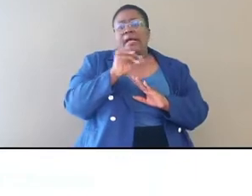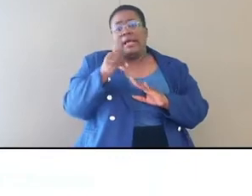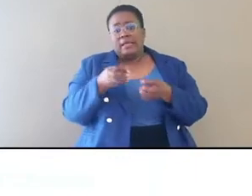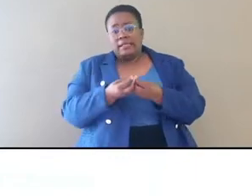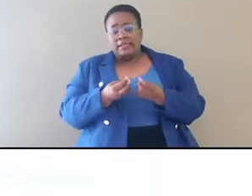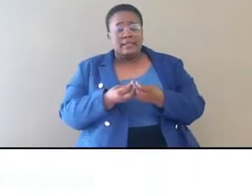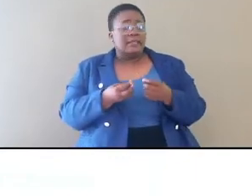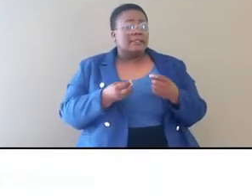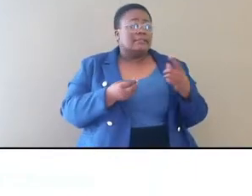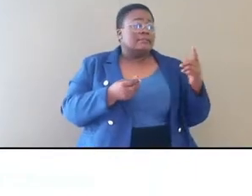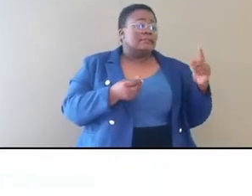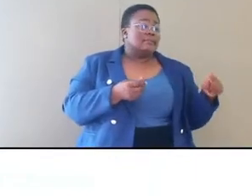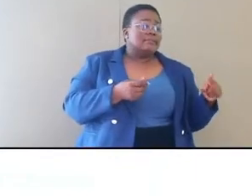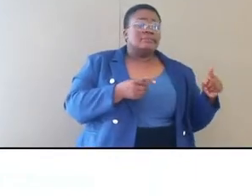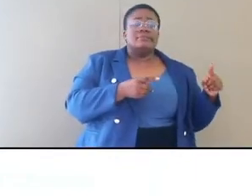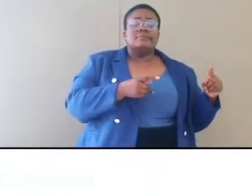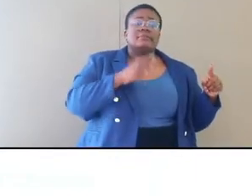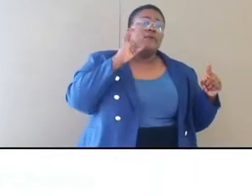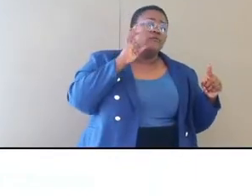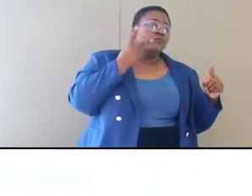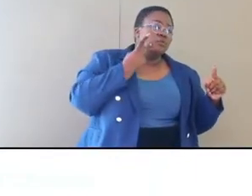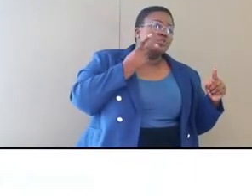filling foods that can be bought in bulk.